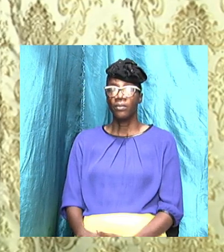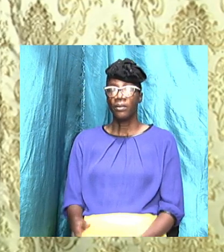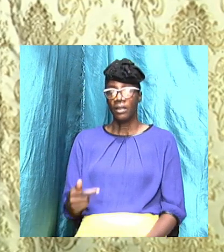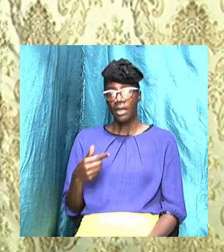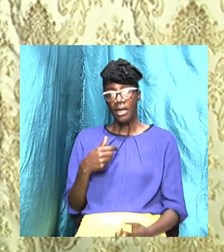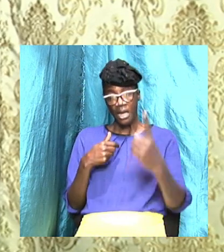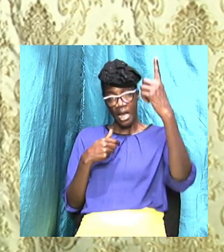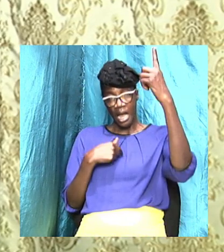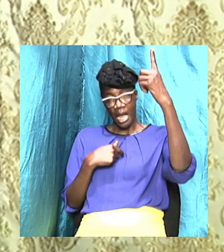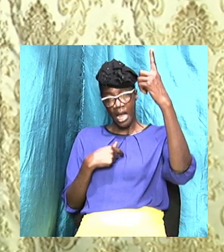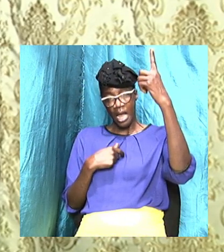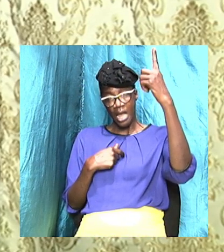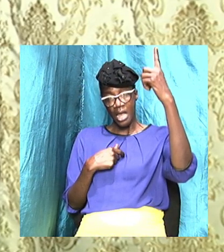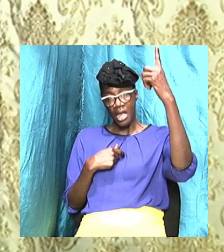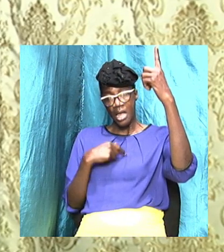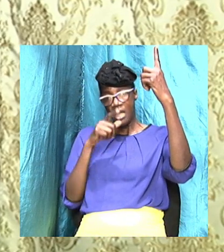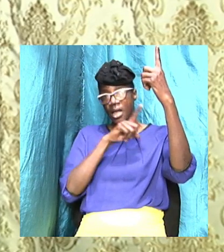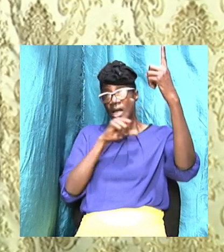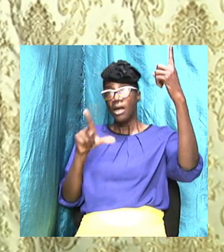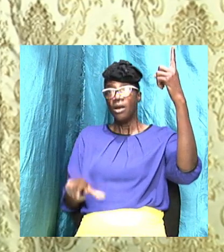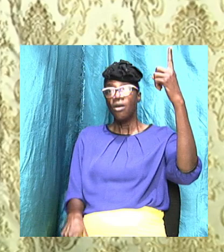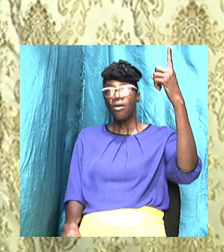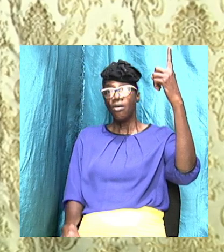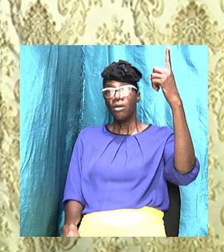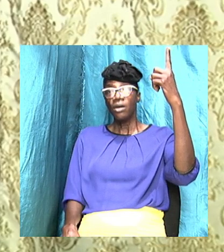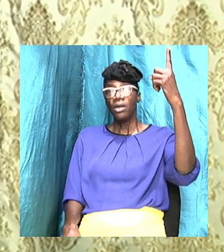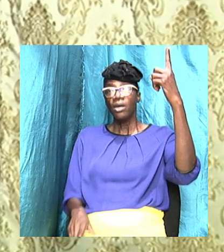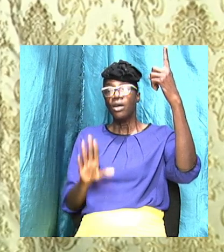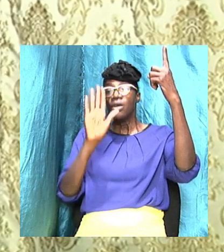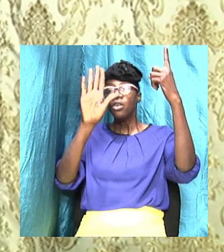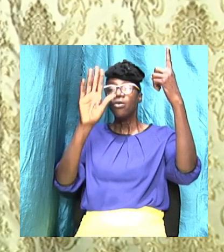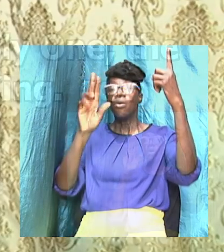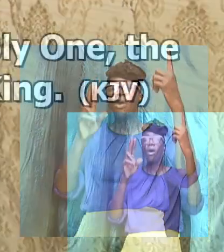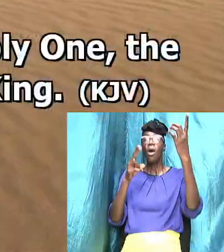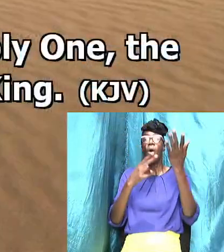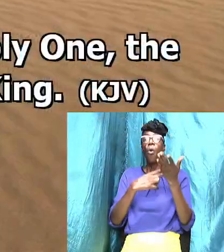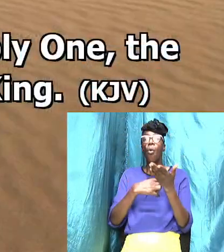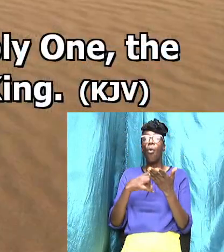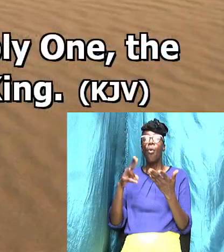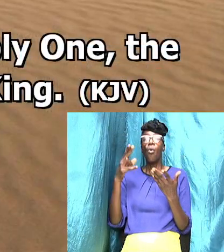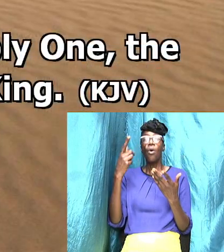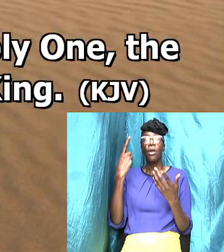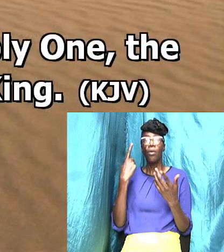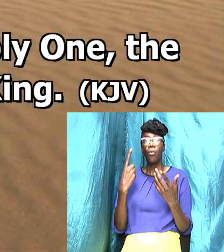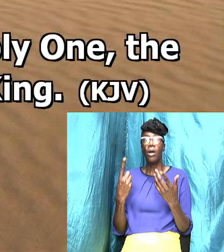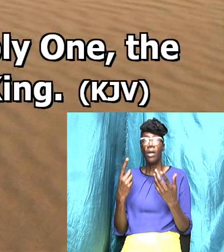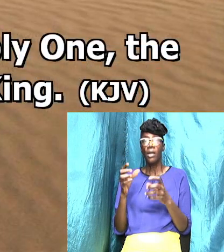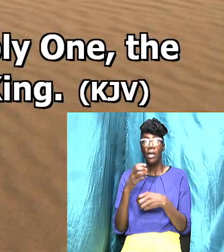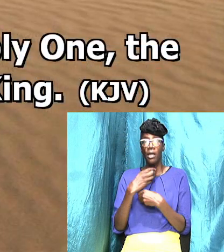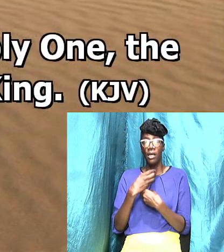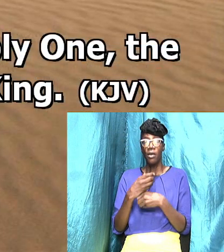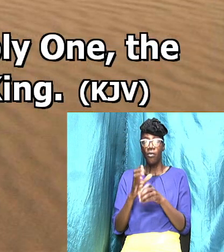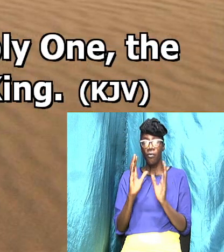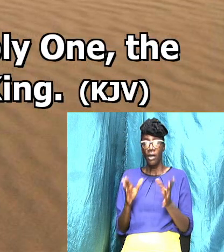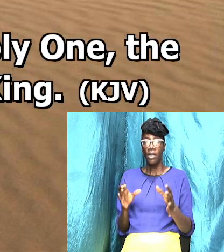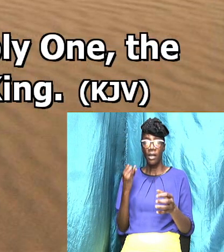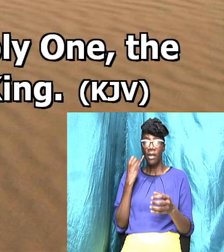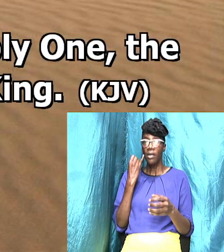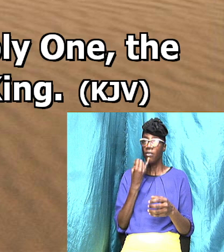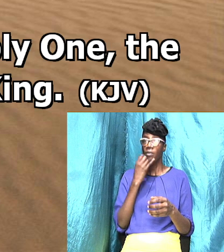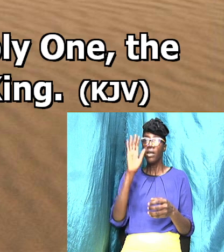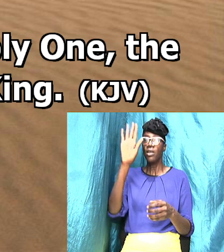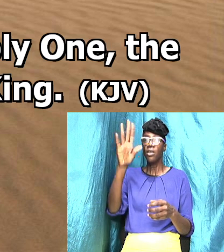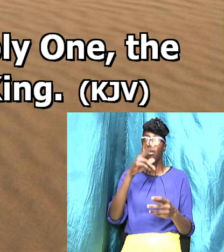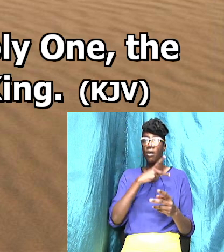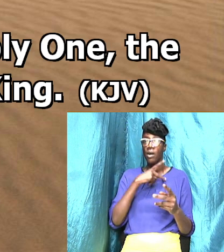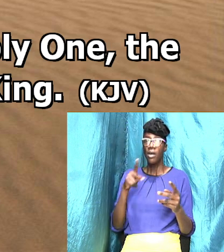I am the Lord, your Holy One, the Creator of Israel, your King.